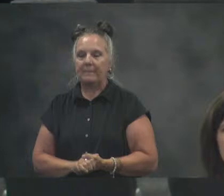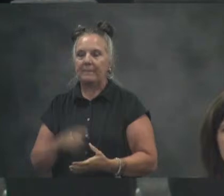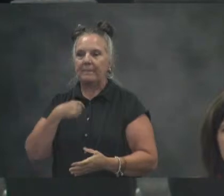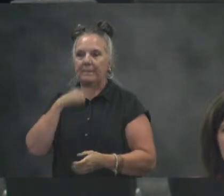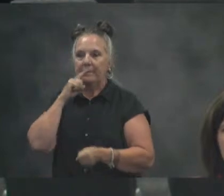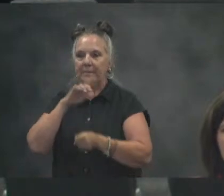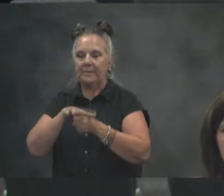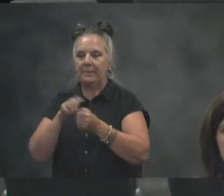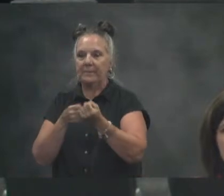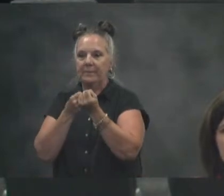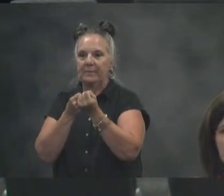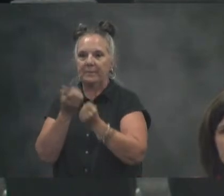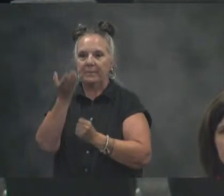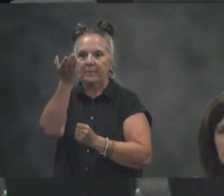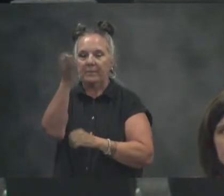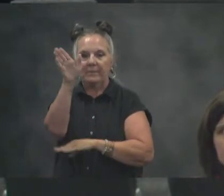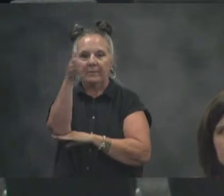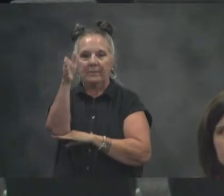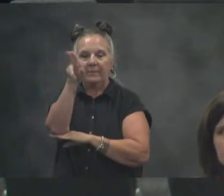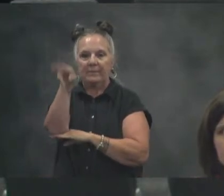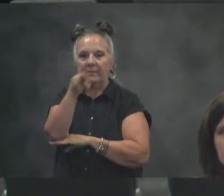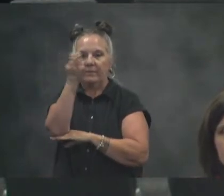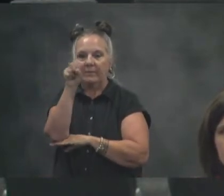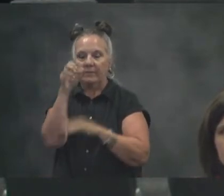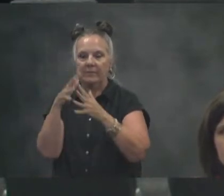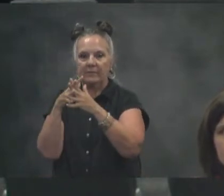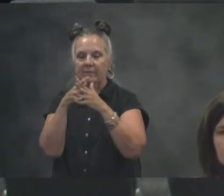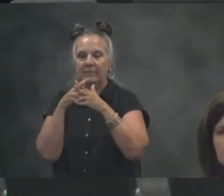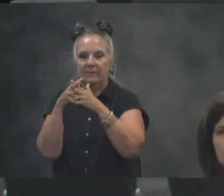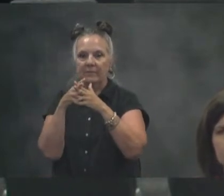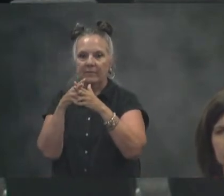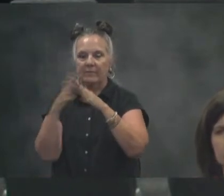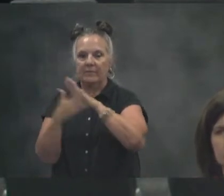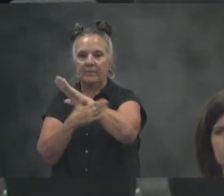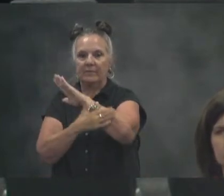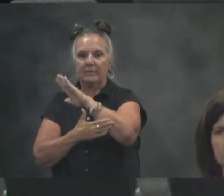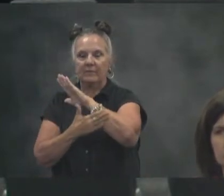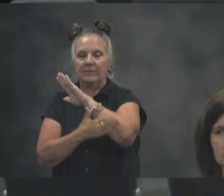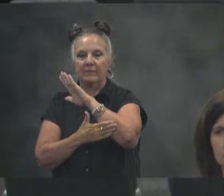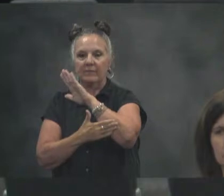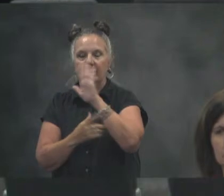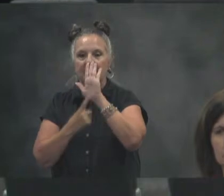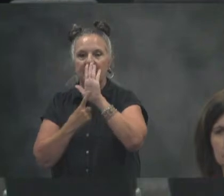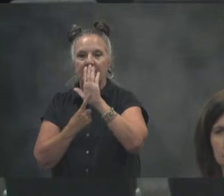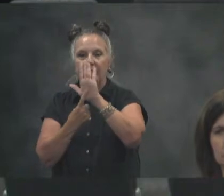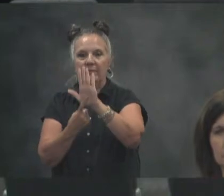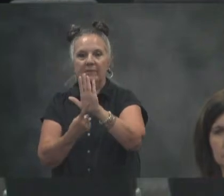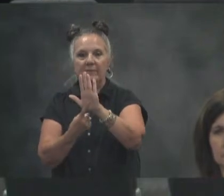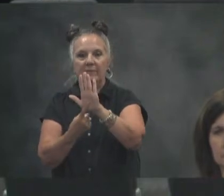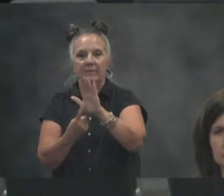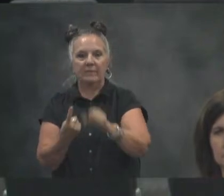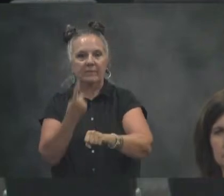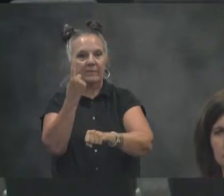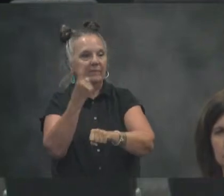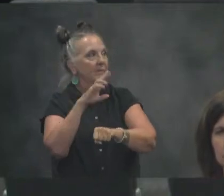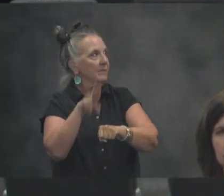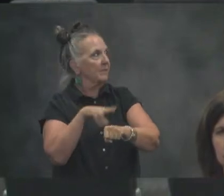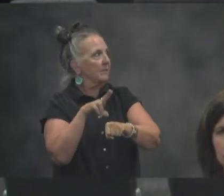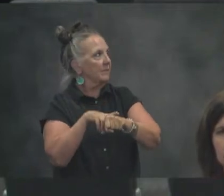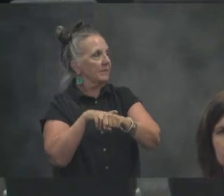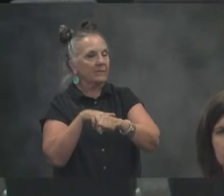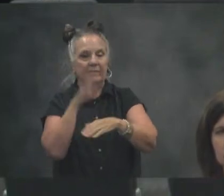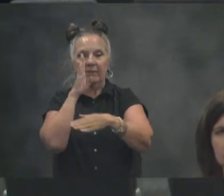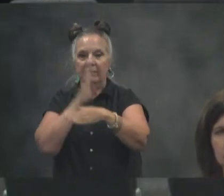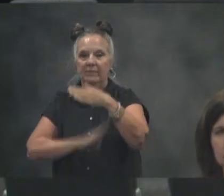I pledge allegiance to the flag of the United States of America and to the republic for which it stands,